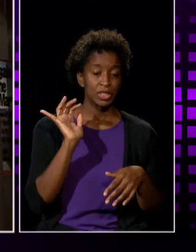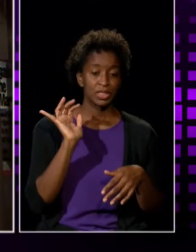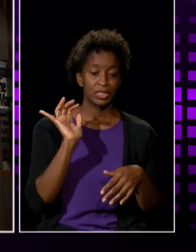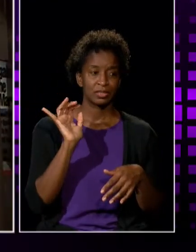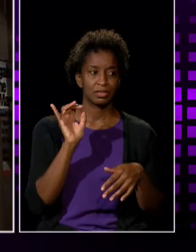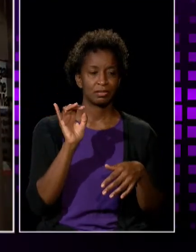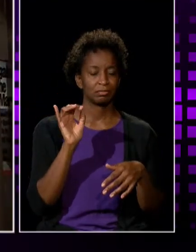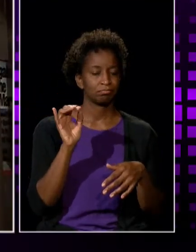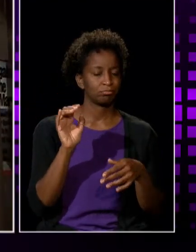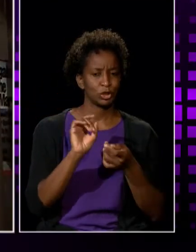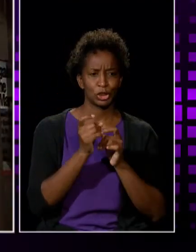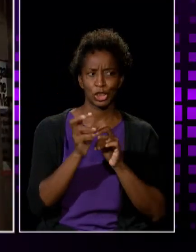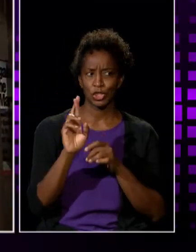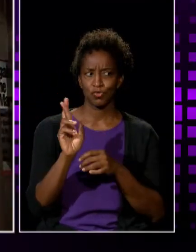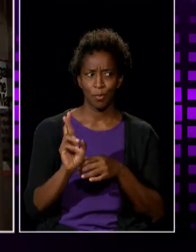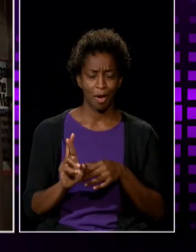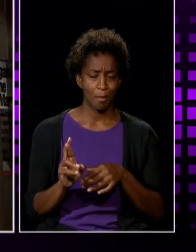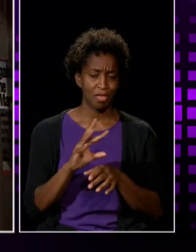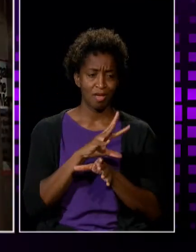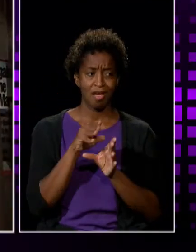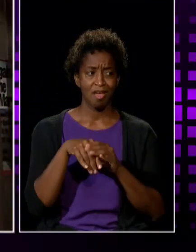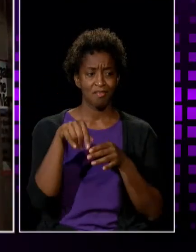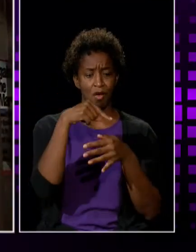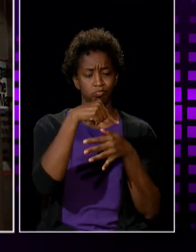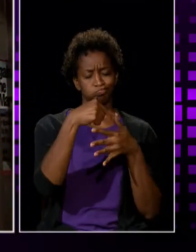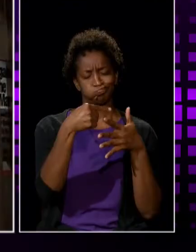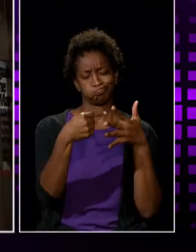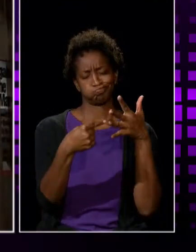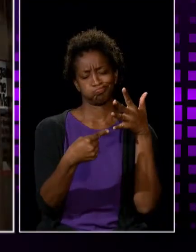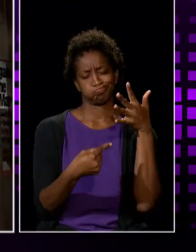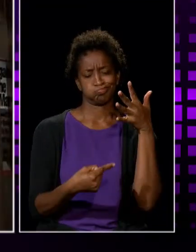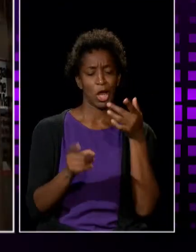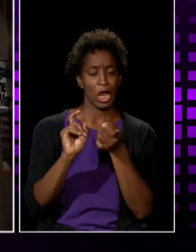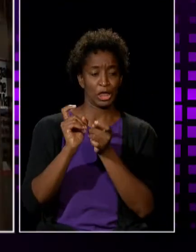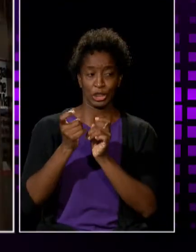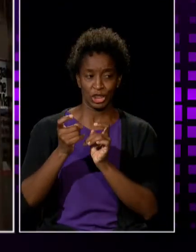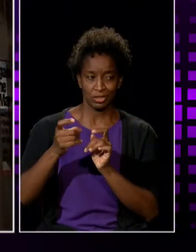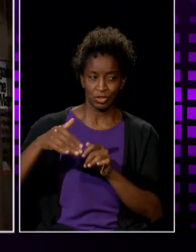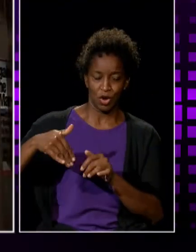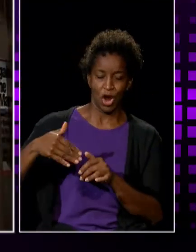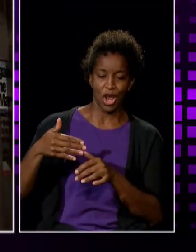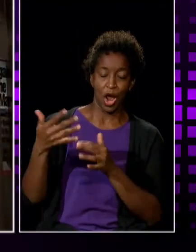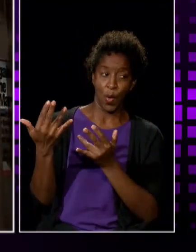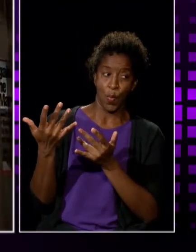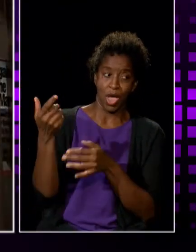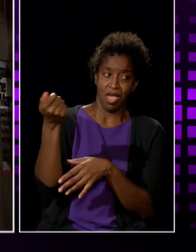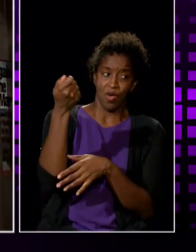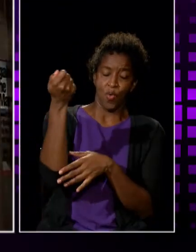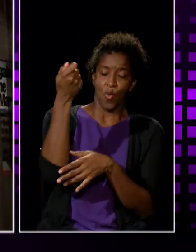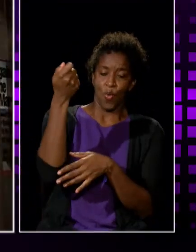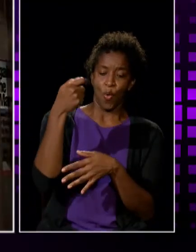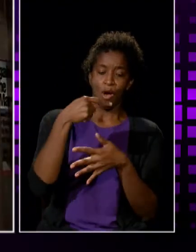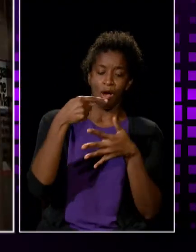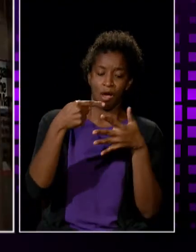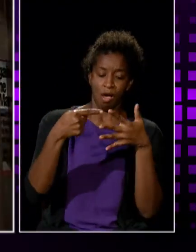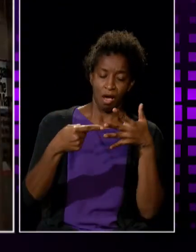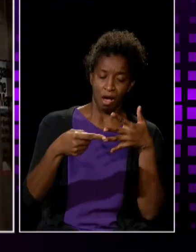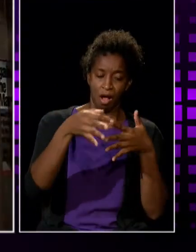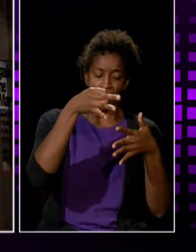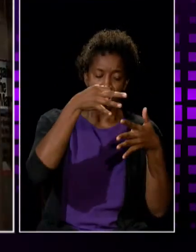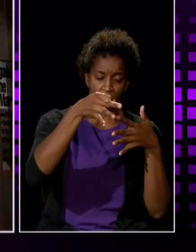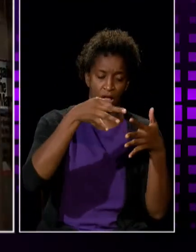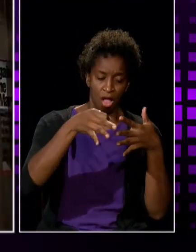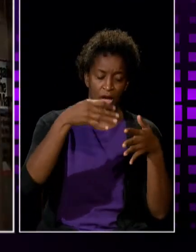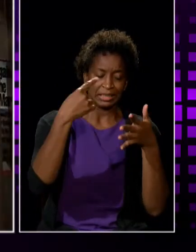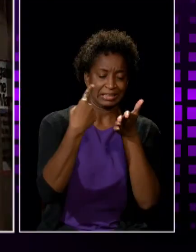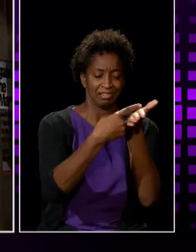other matters, then it is quite likely that we would have been so caught up in debate and discussion and so on that we would